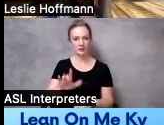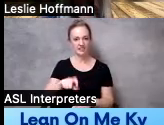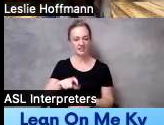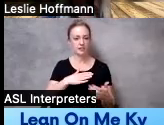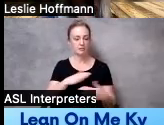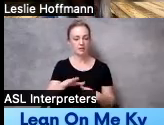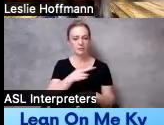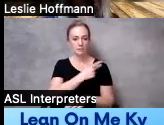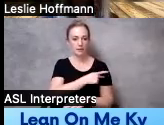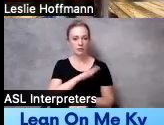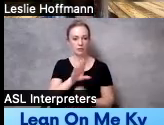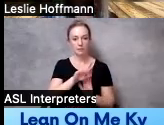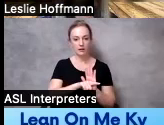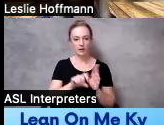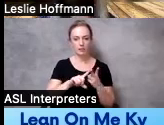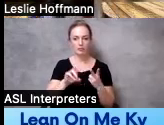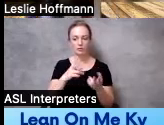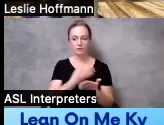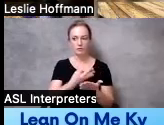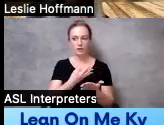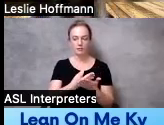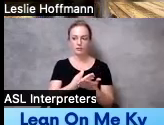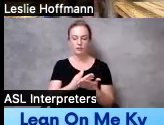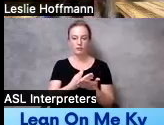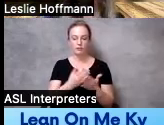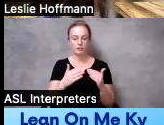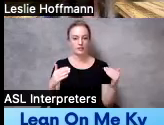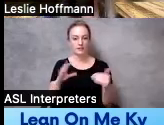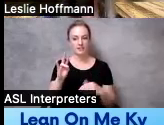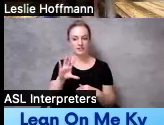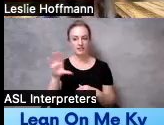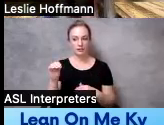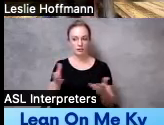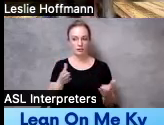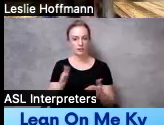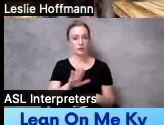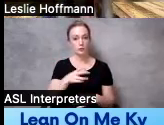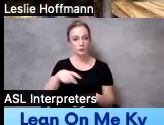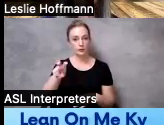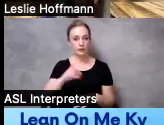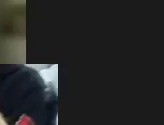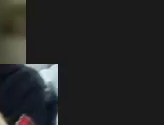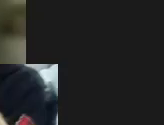patient's background or financial status. Seven County Services, your journey, our passion.